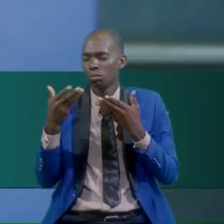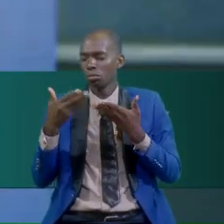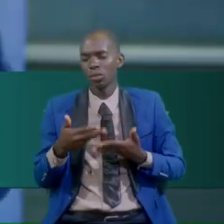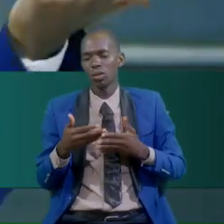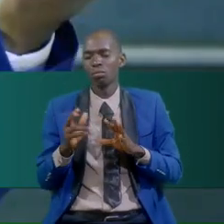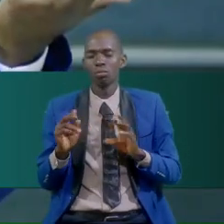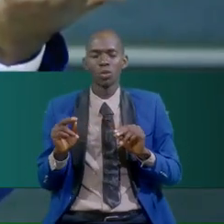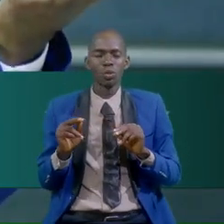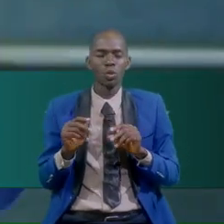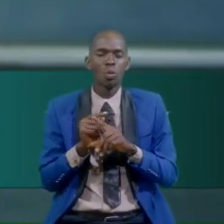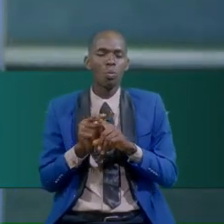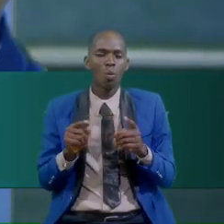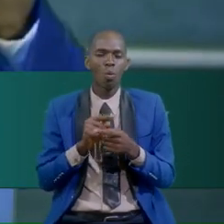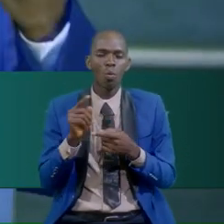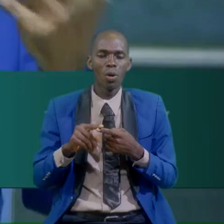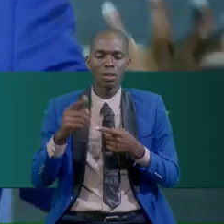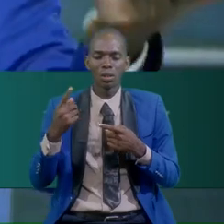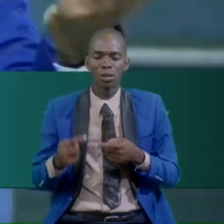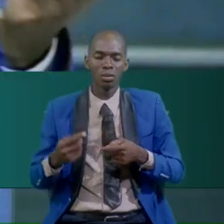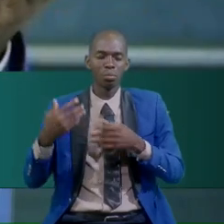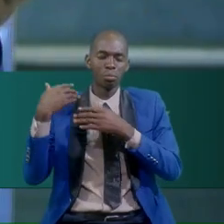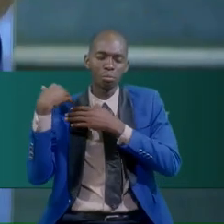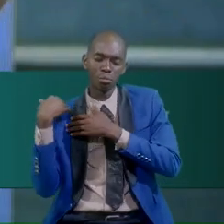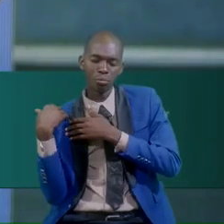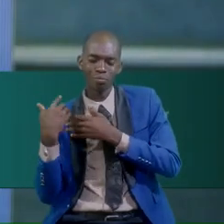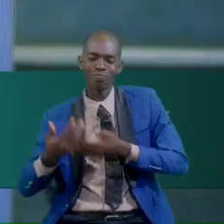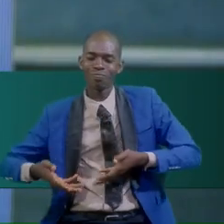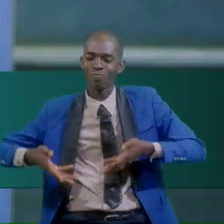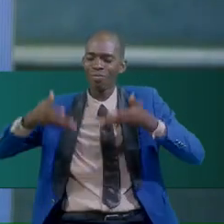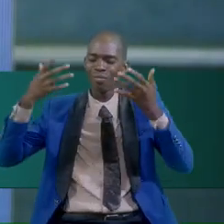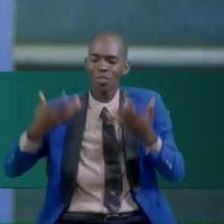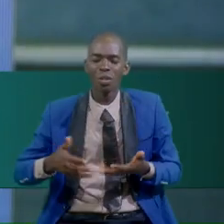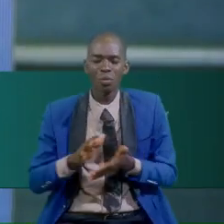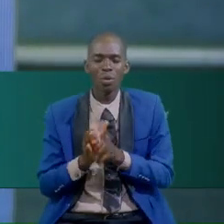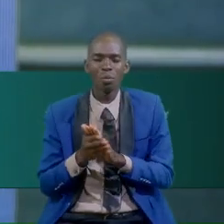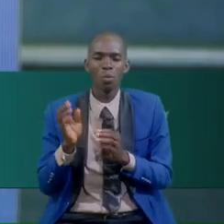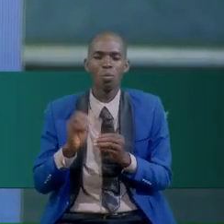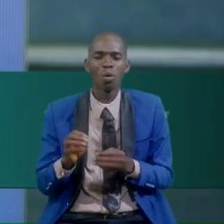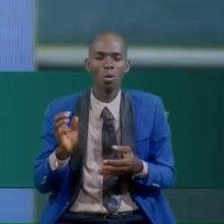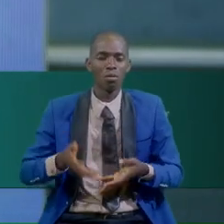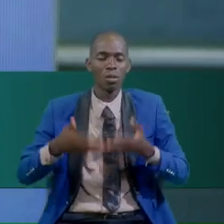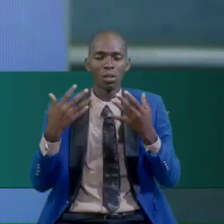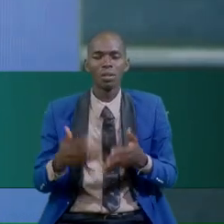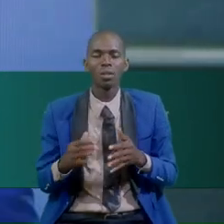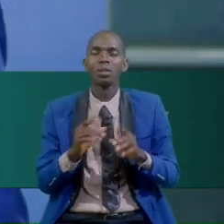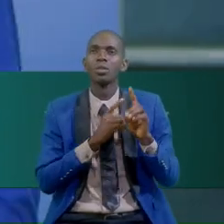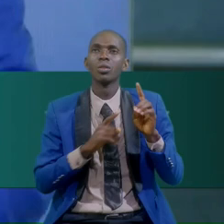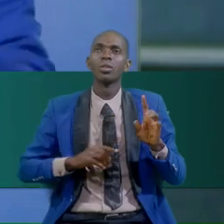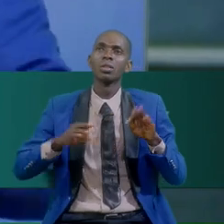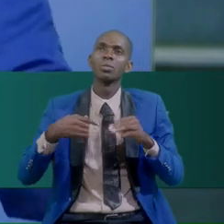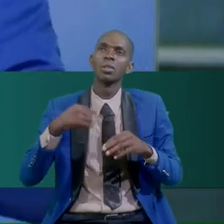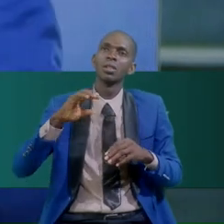gets heavier, give me the grace and the strength and a stronger shoulder to